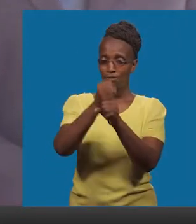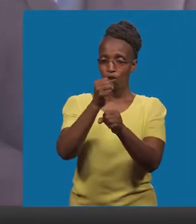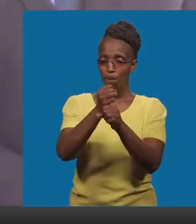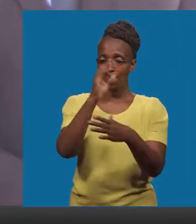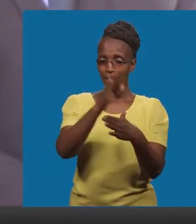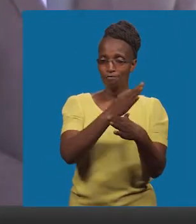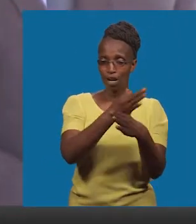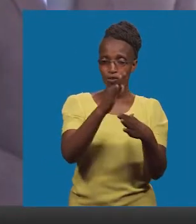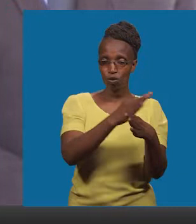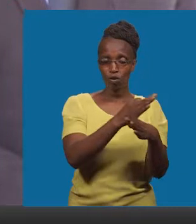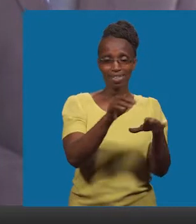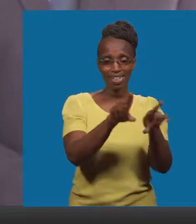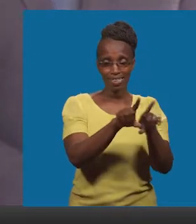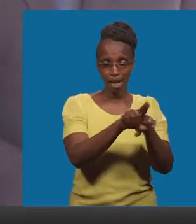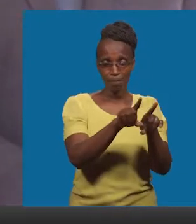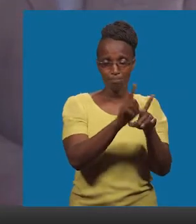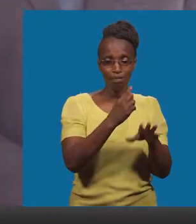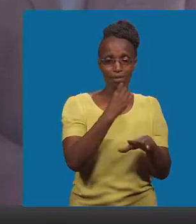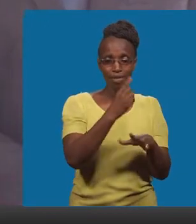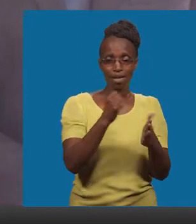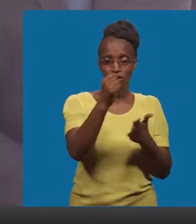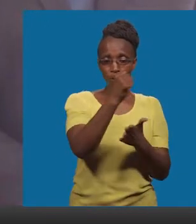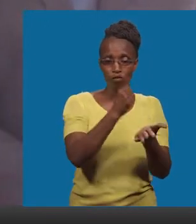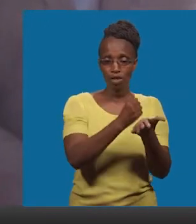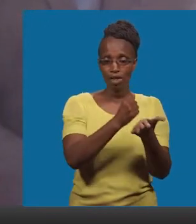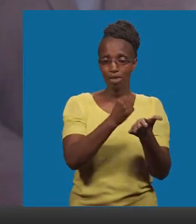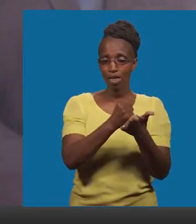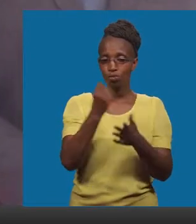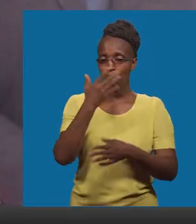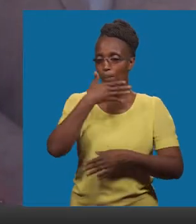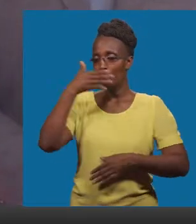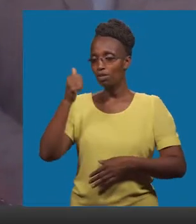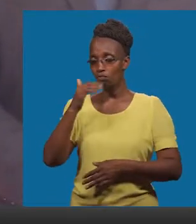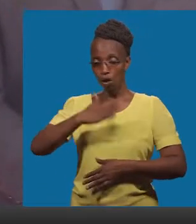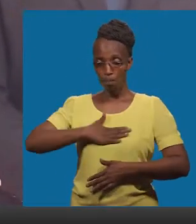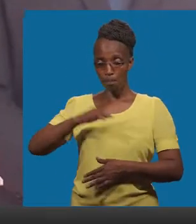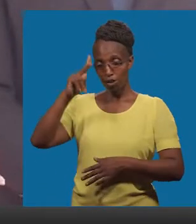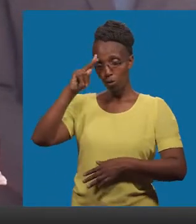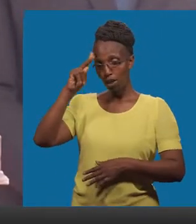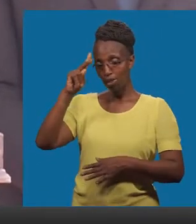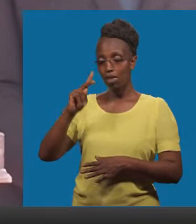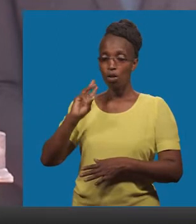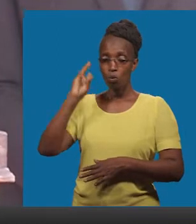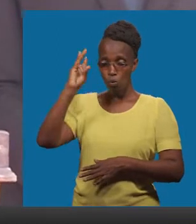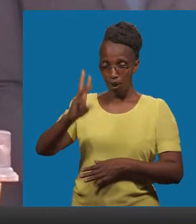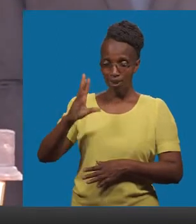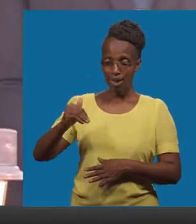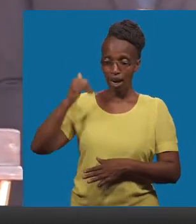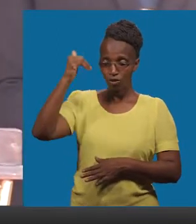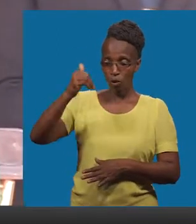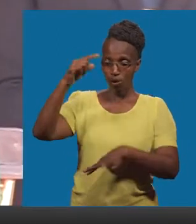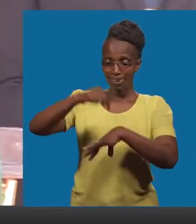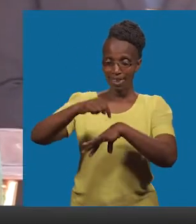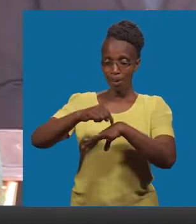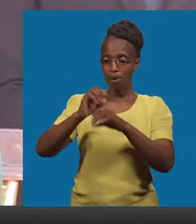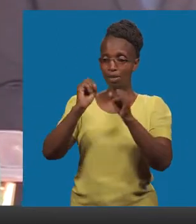office to the best of my judgment. That I shall at all times, when so required,